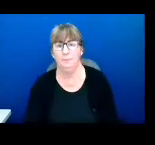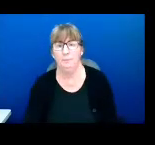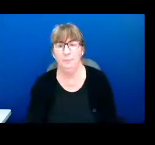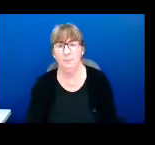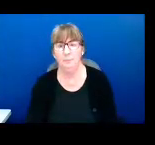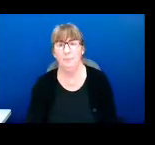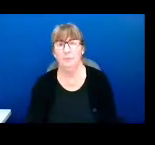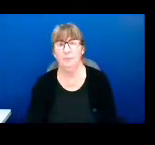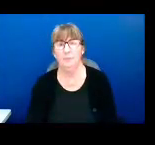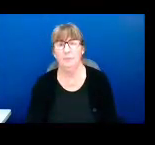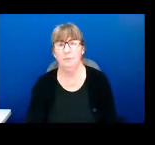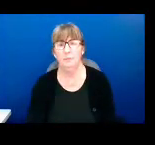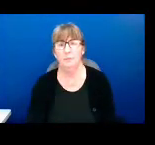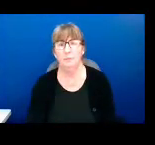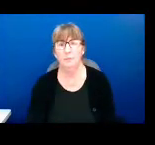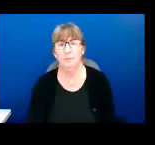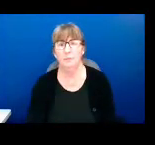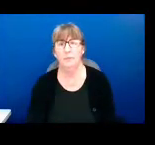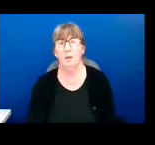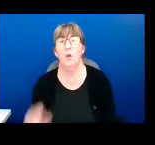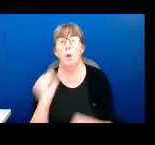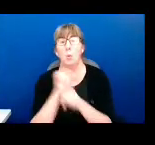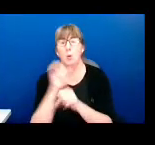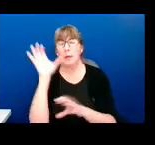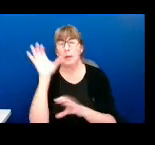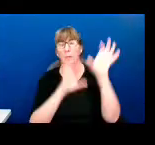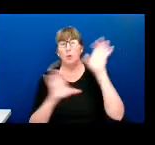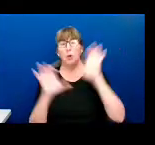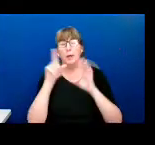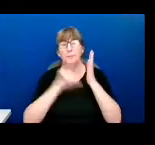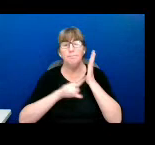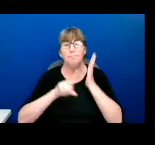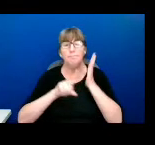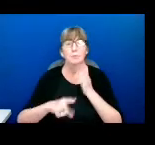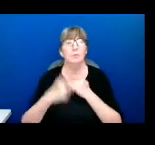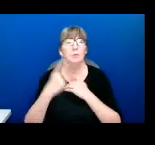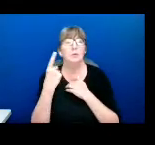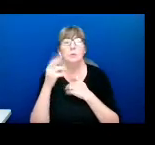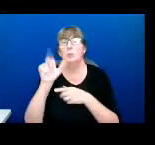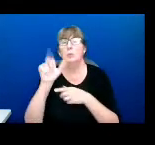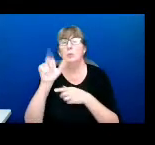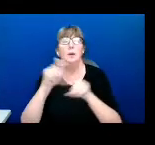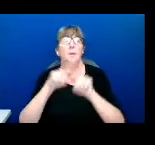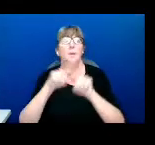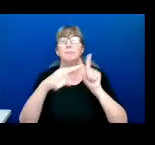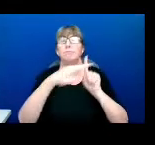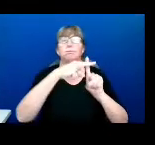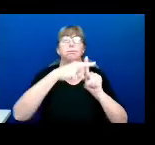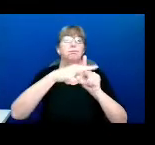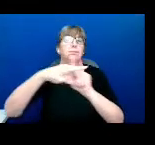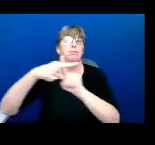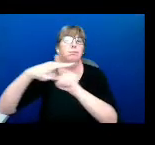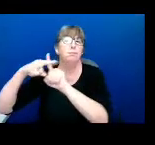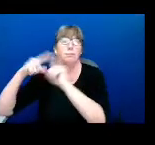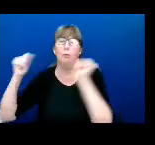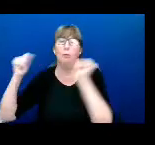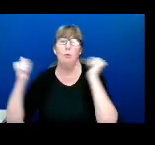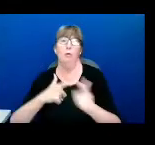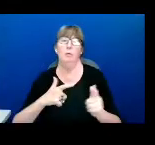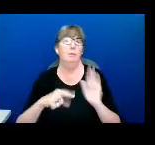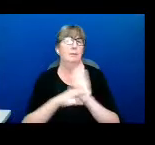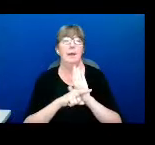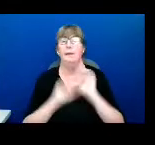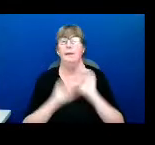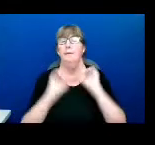work exploration is one of the rare endeavors that is just absolutely win-win. There are no losers. The individual gains from